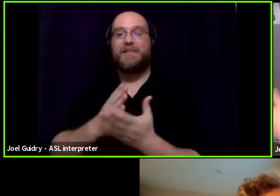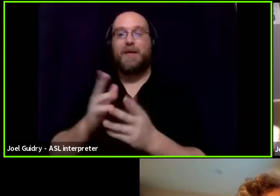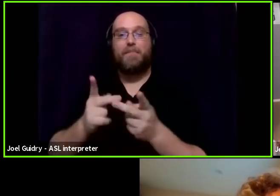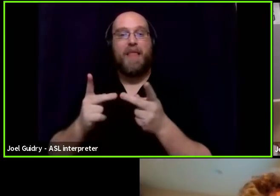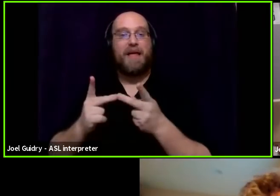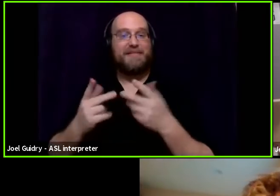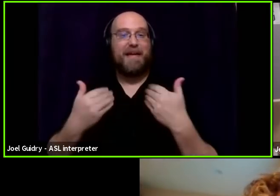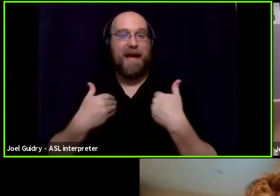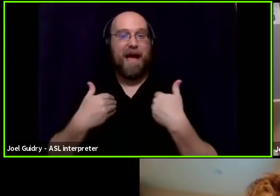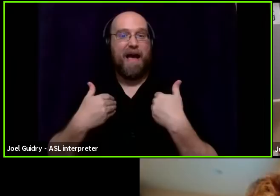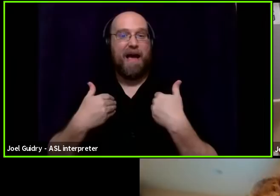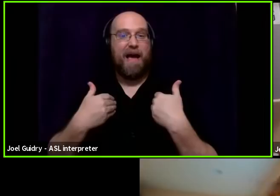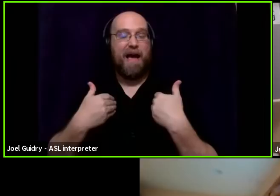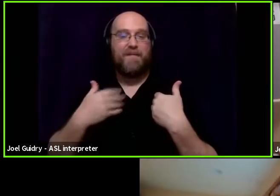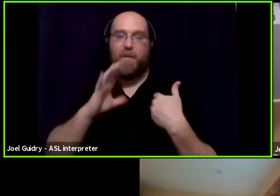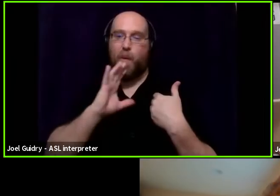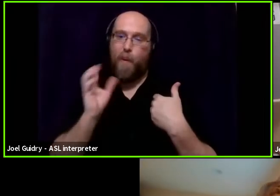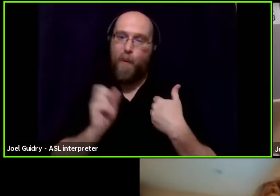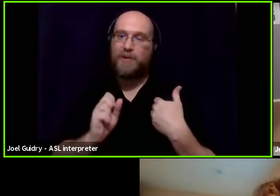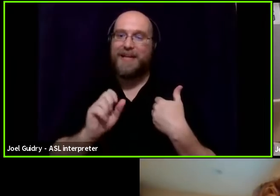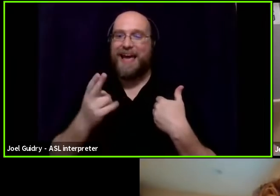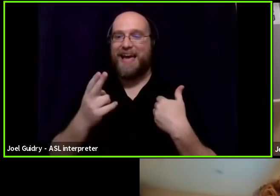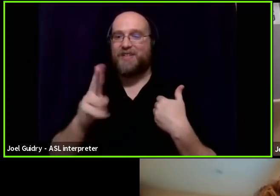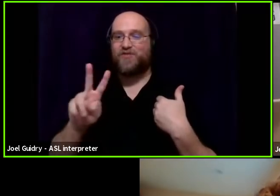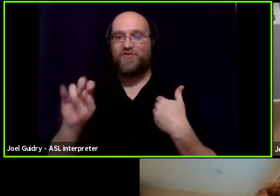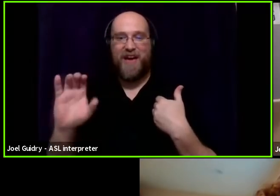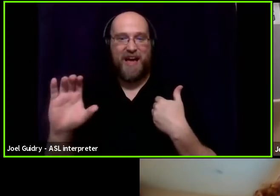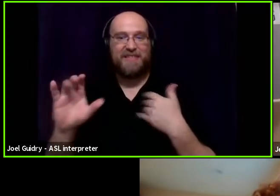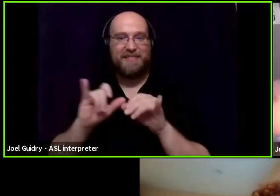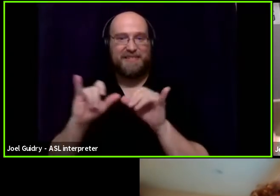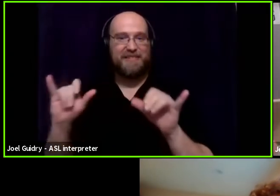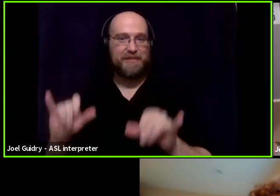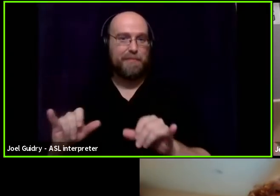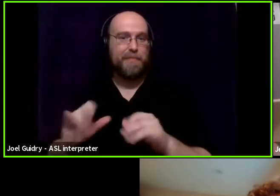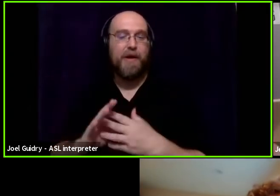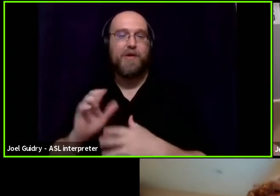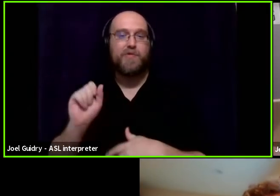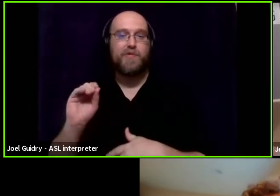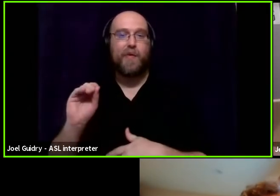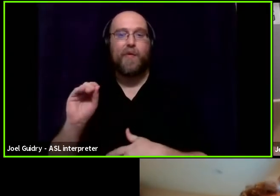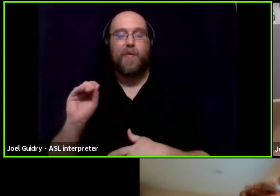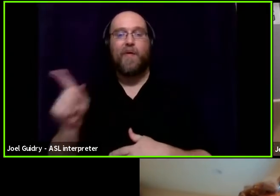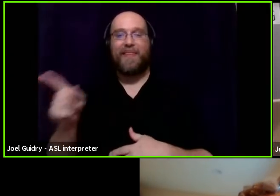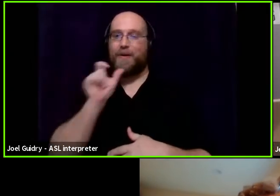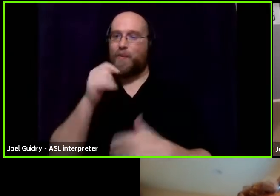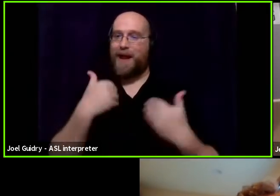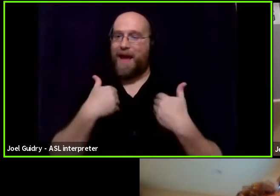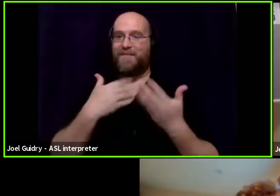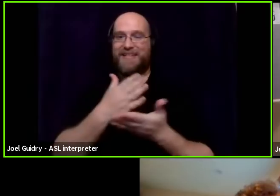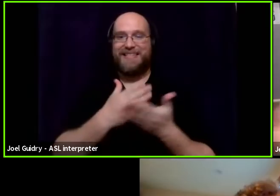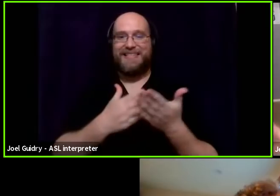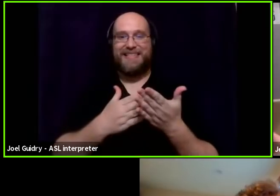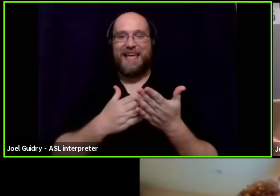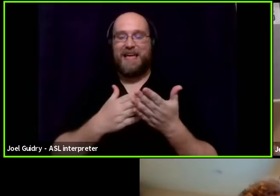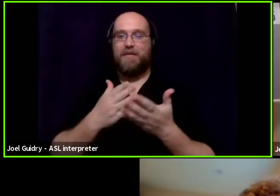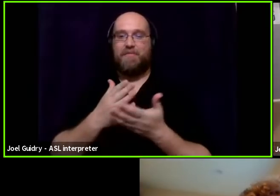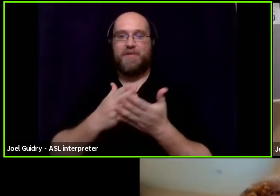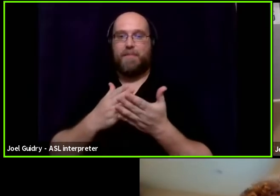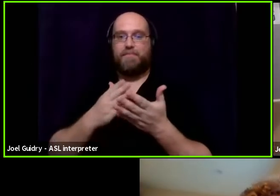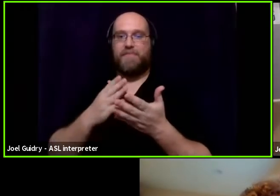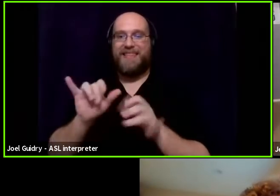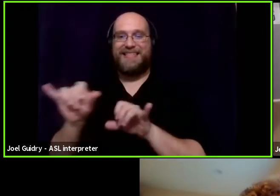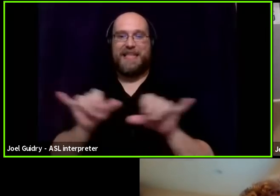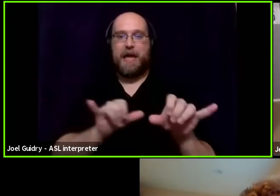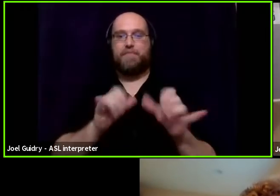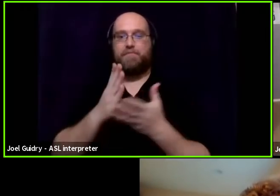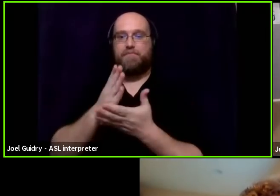they're older HVAC systems, so they don't have the same pieces. We're going to have to be thinking creatively